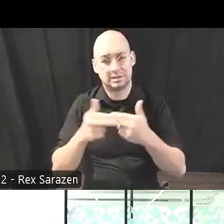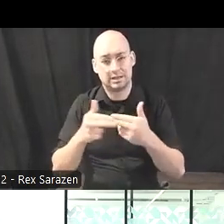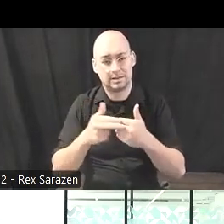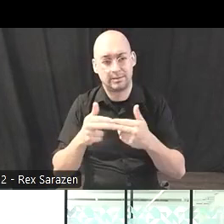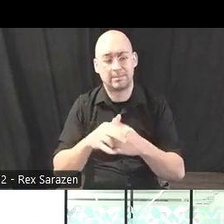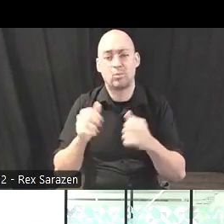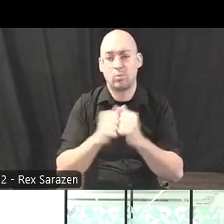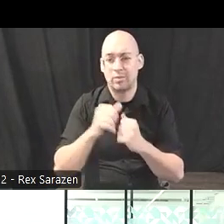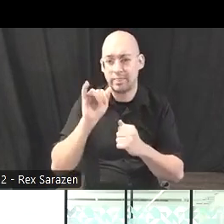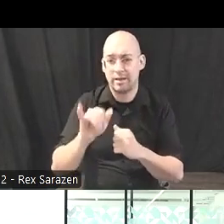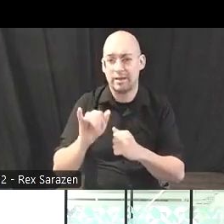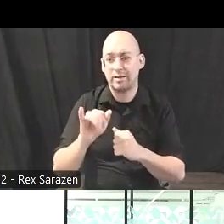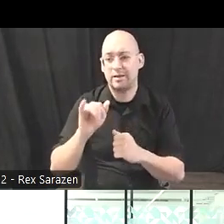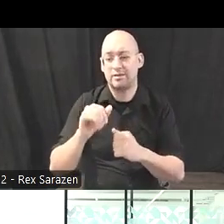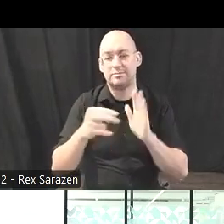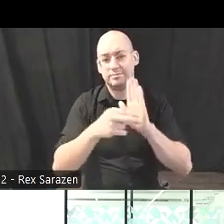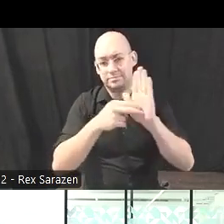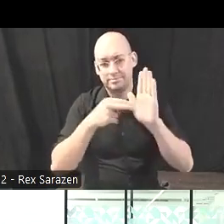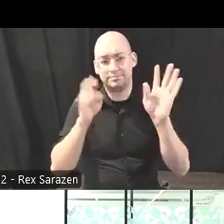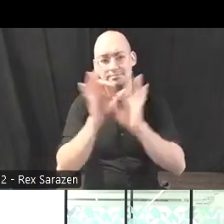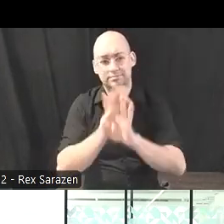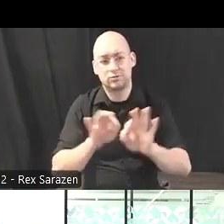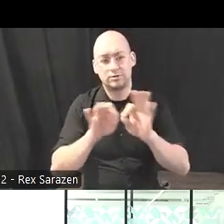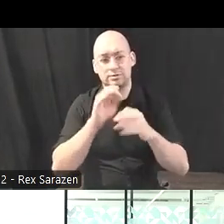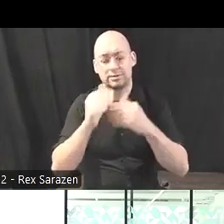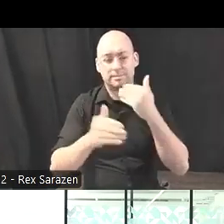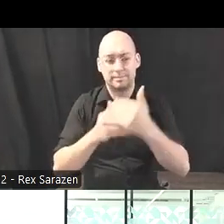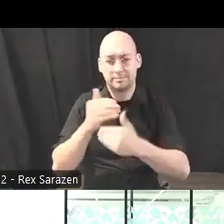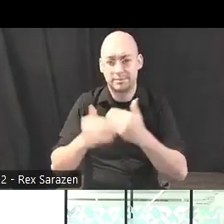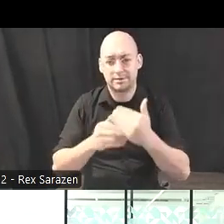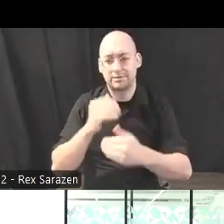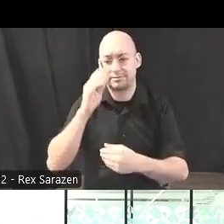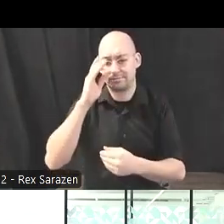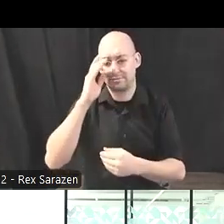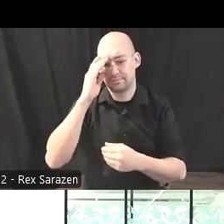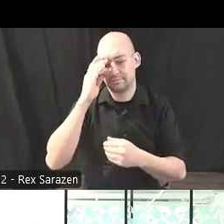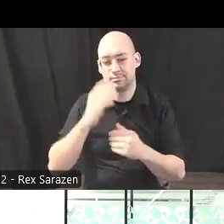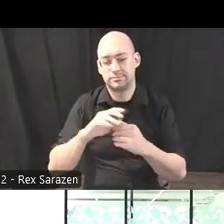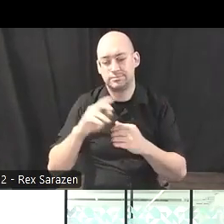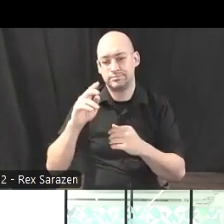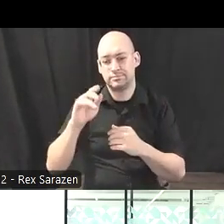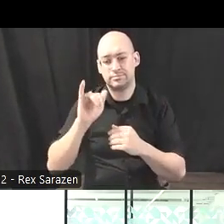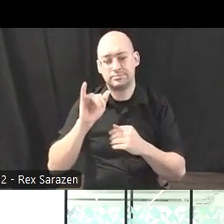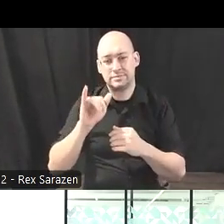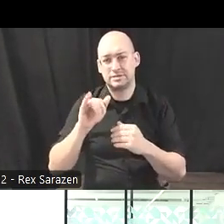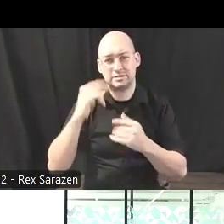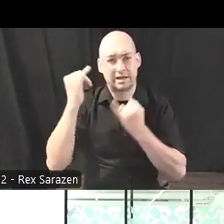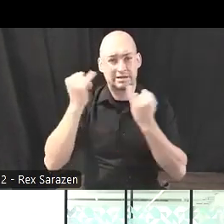wanted to just kind of underscore the importance of the planning principles that were front and center to us as we developed the master plan.